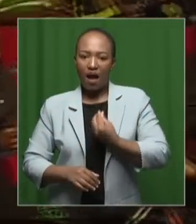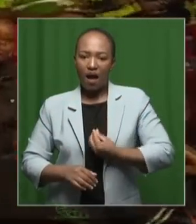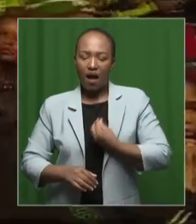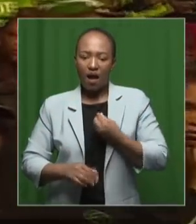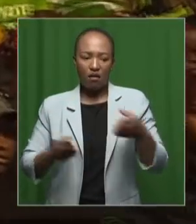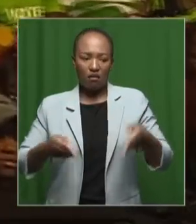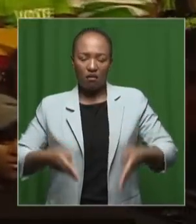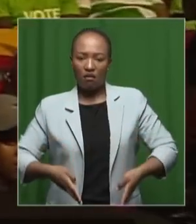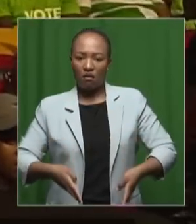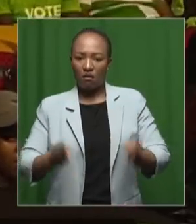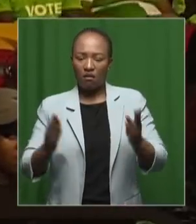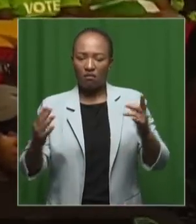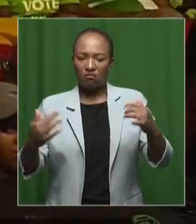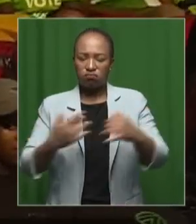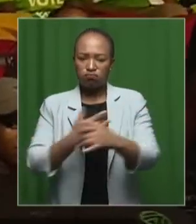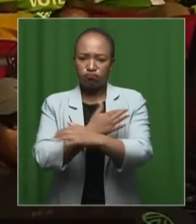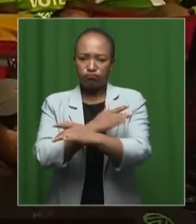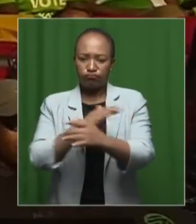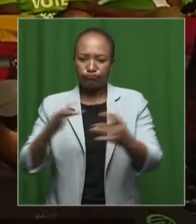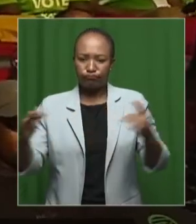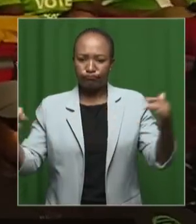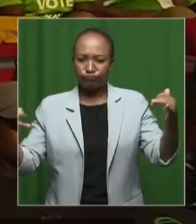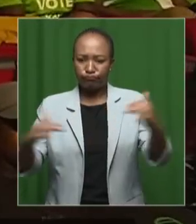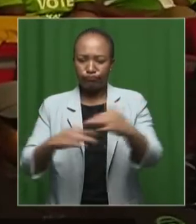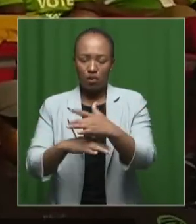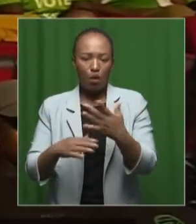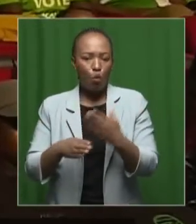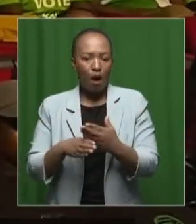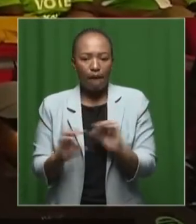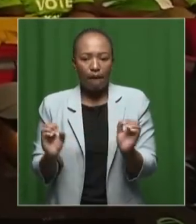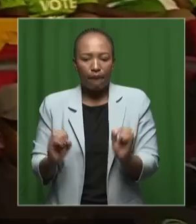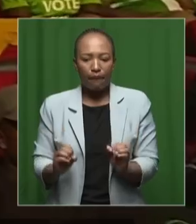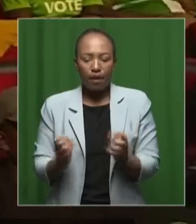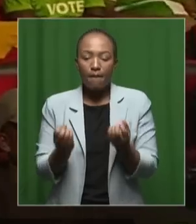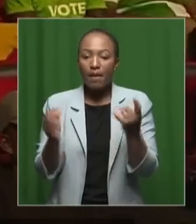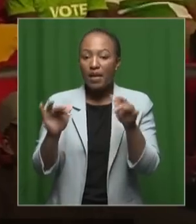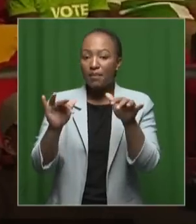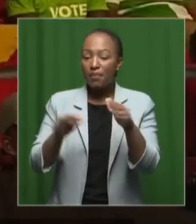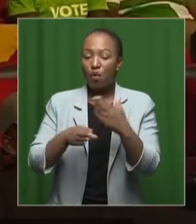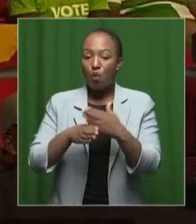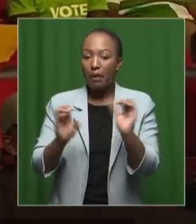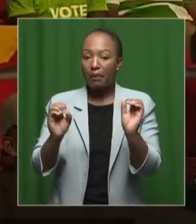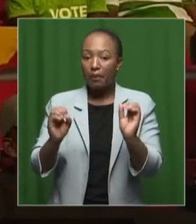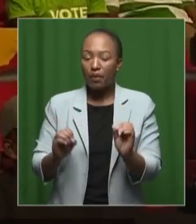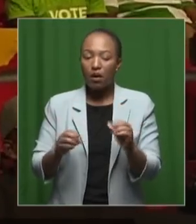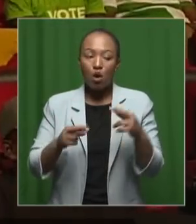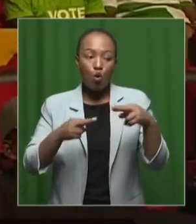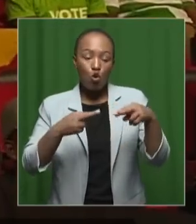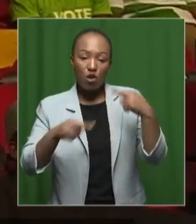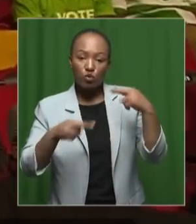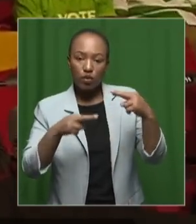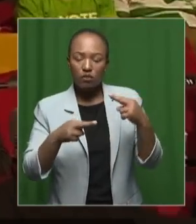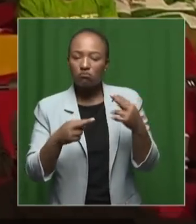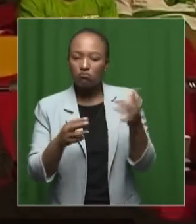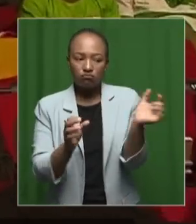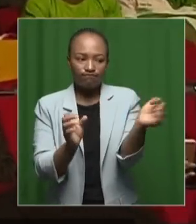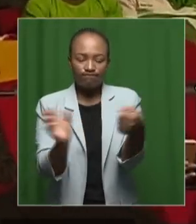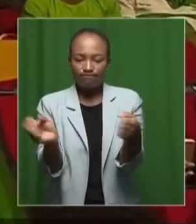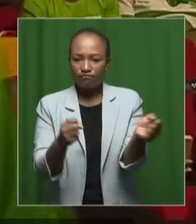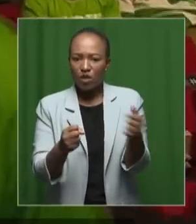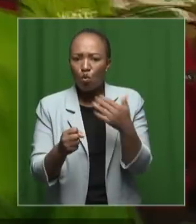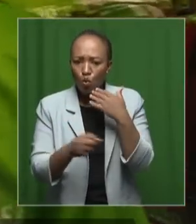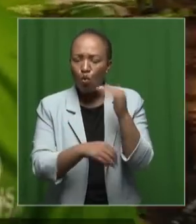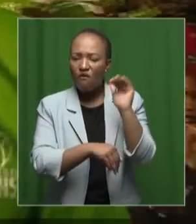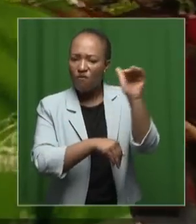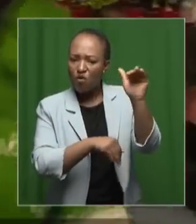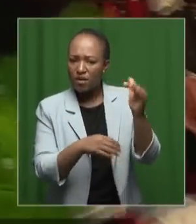caucus, you know, without employment. And half of the people who are employed in restaurants are foreigners, and, you know, it's bad for